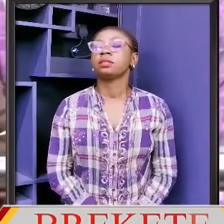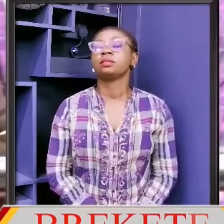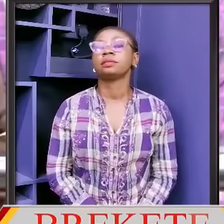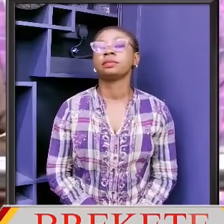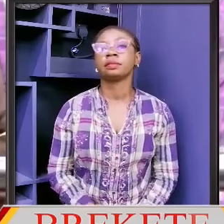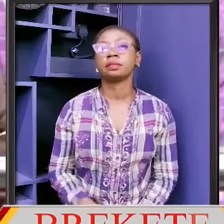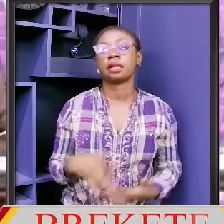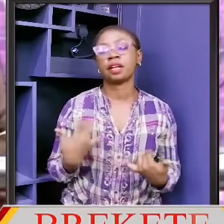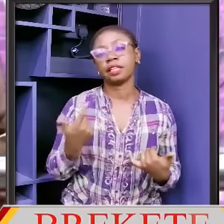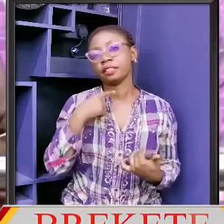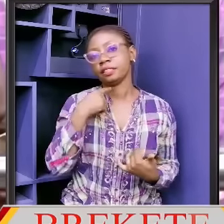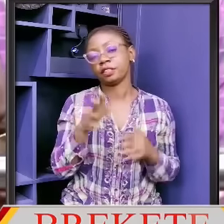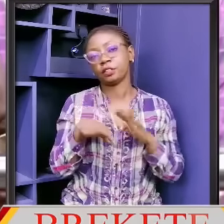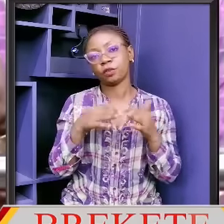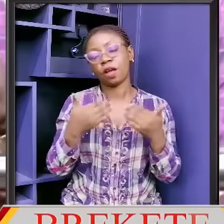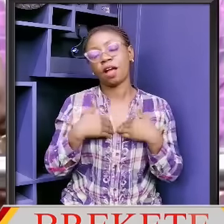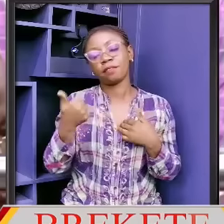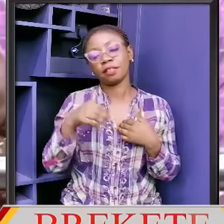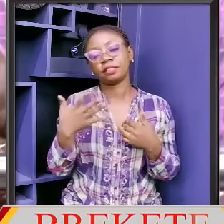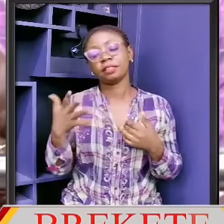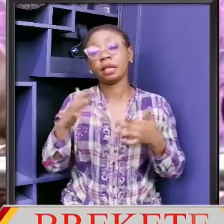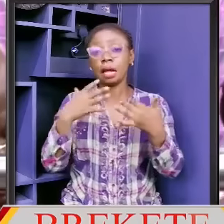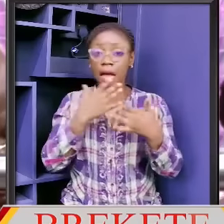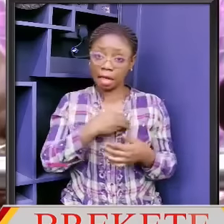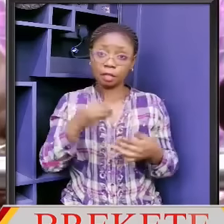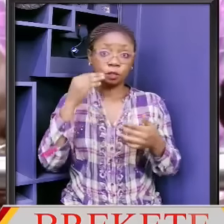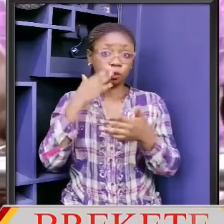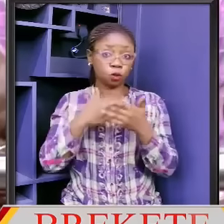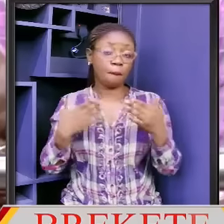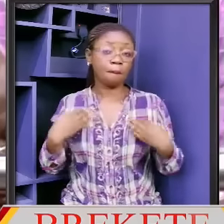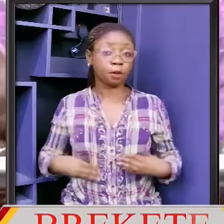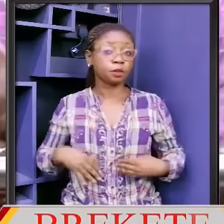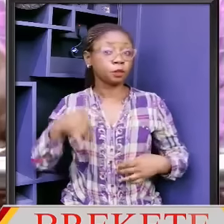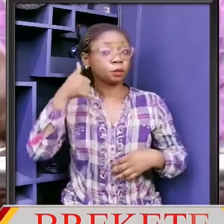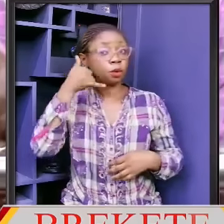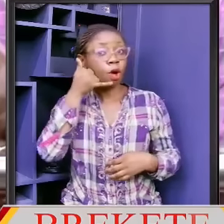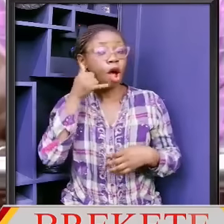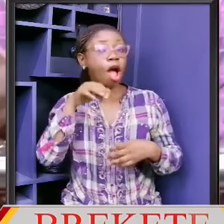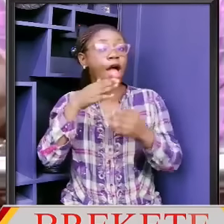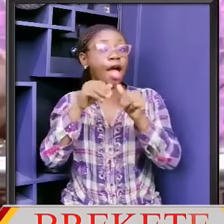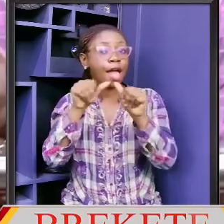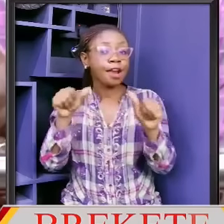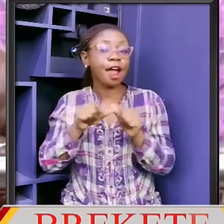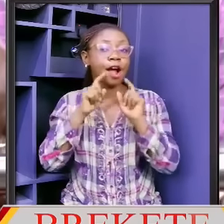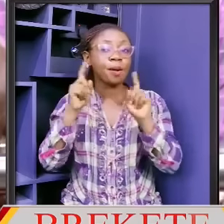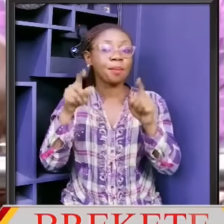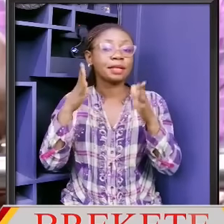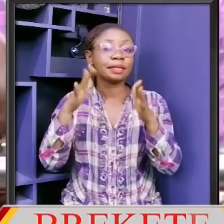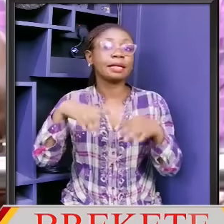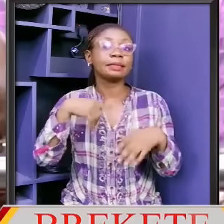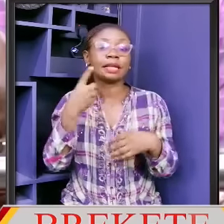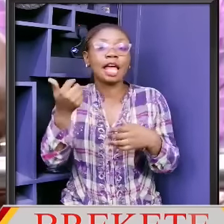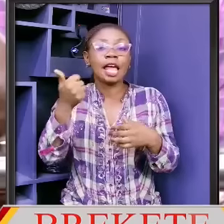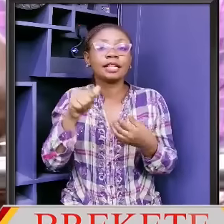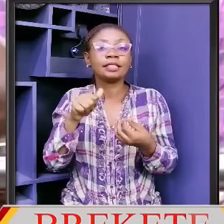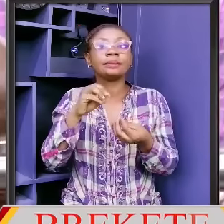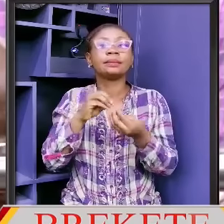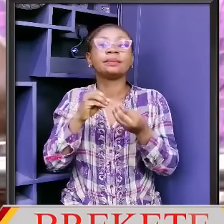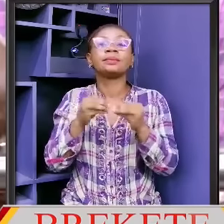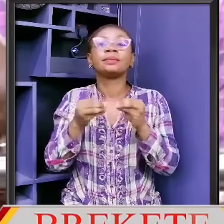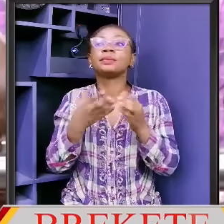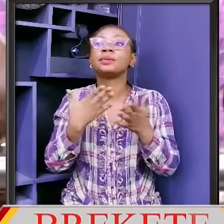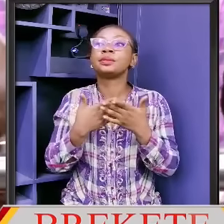So he not get anything, and then somebody can call the area commander, say, that any amount say, where they talk, then go pay. How yes, much sir. They